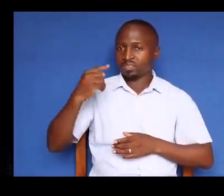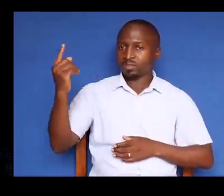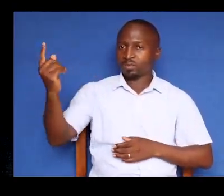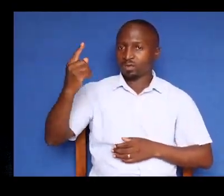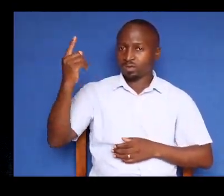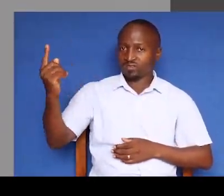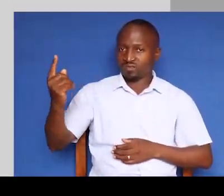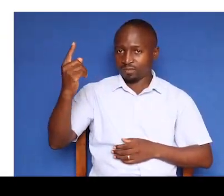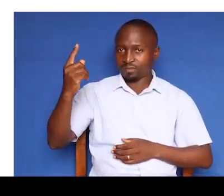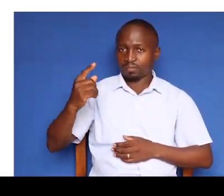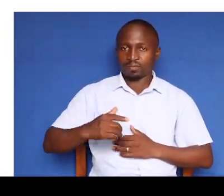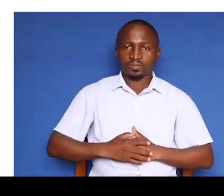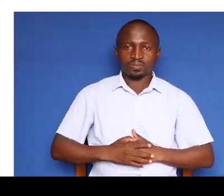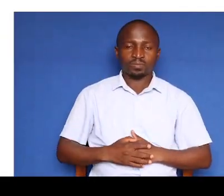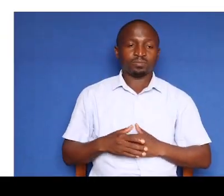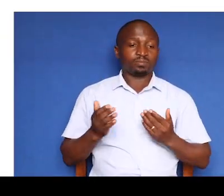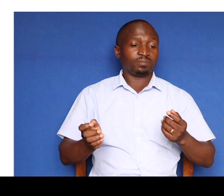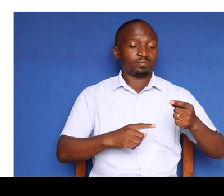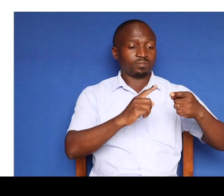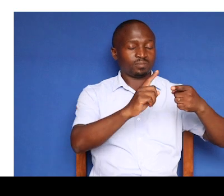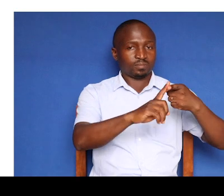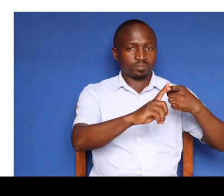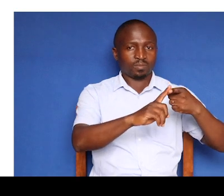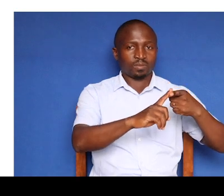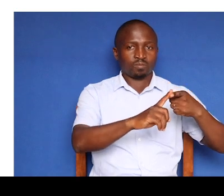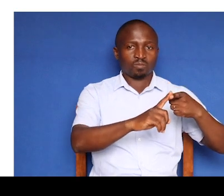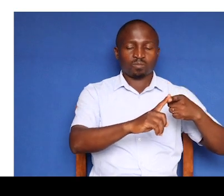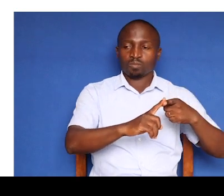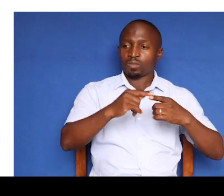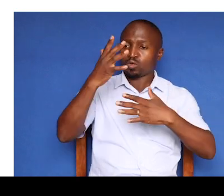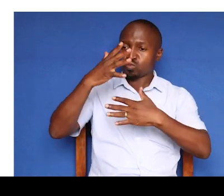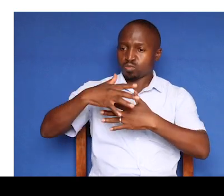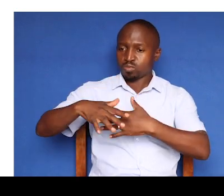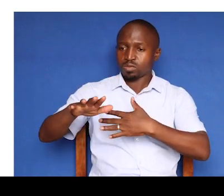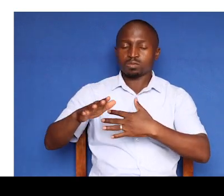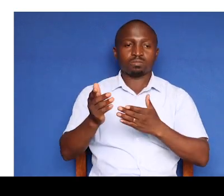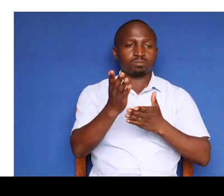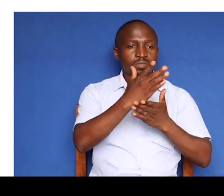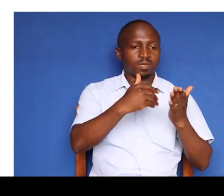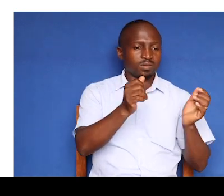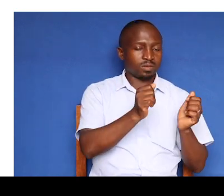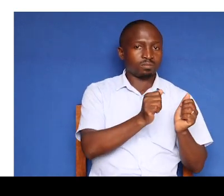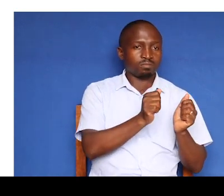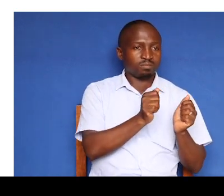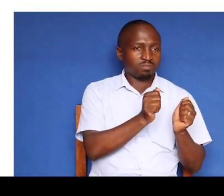to pay the public debts. The first is the selling of government